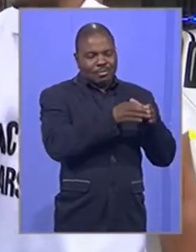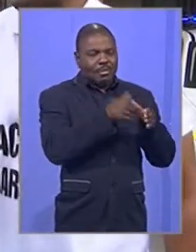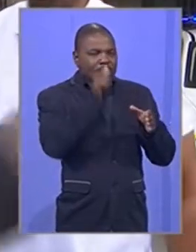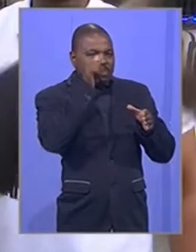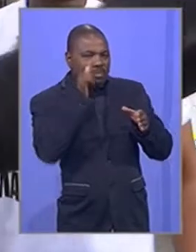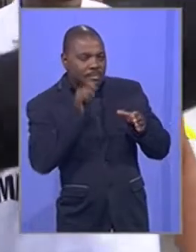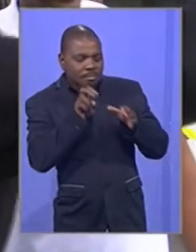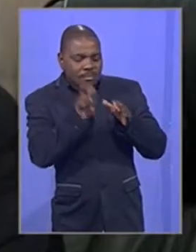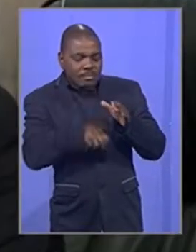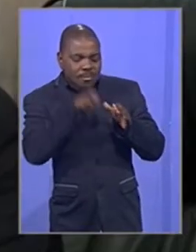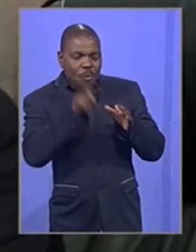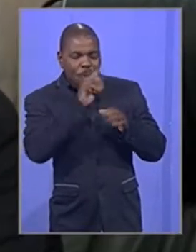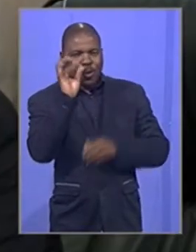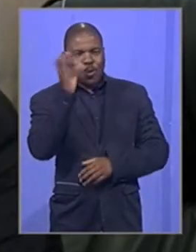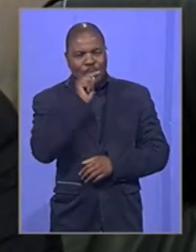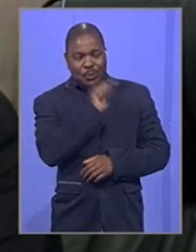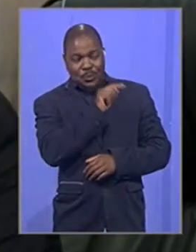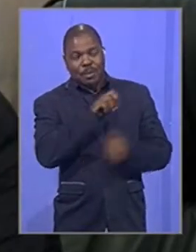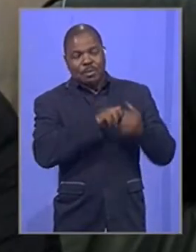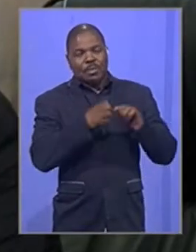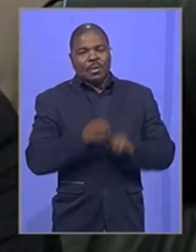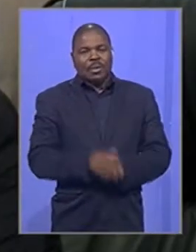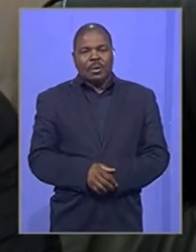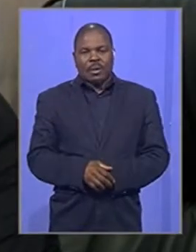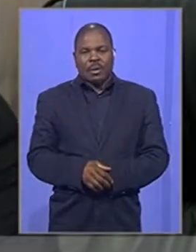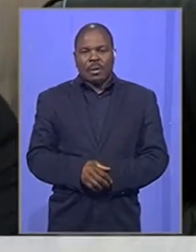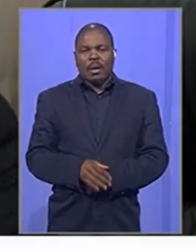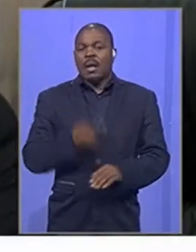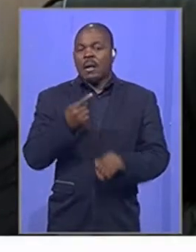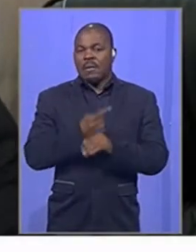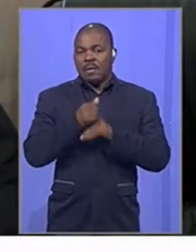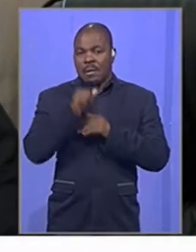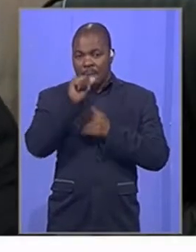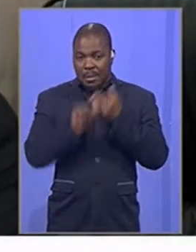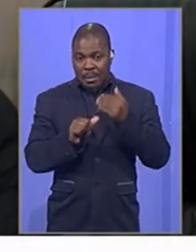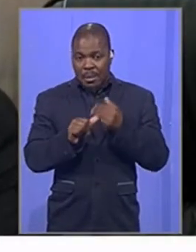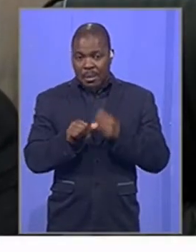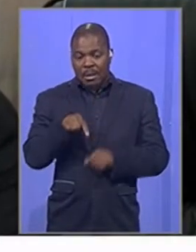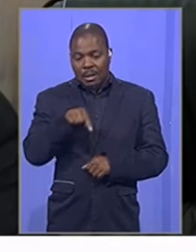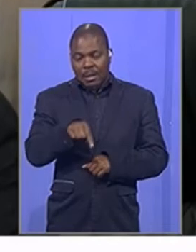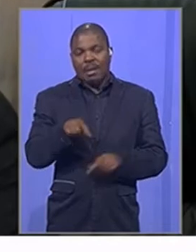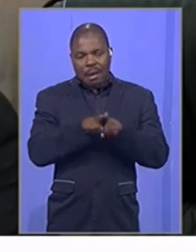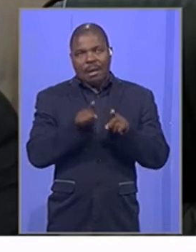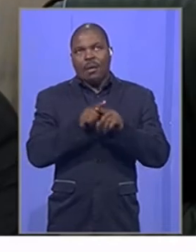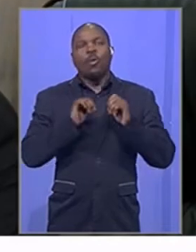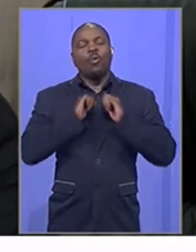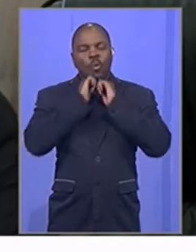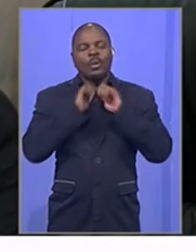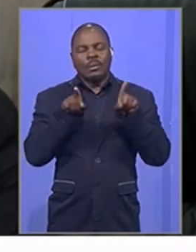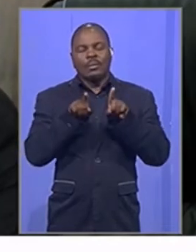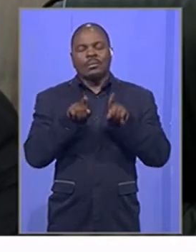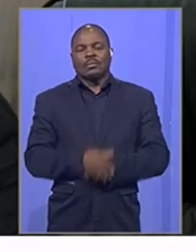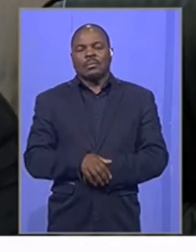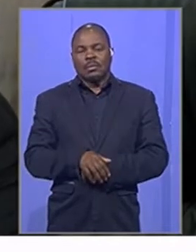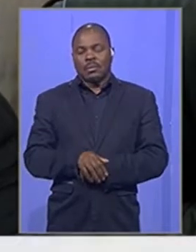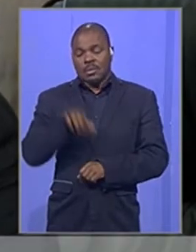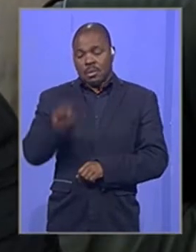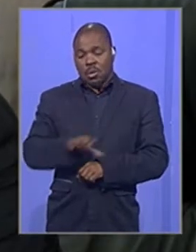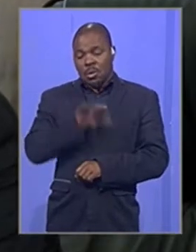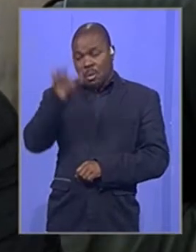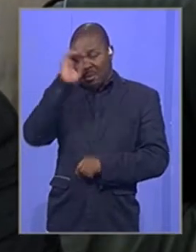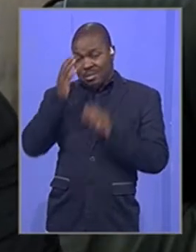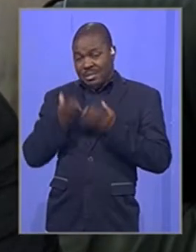go se go molaong. Every month must be August when it comes to the South African police. Making the call to